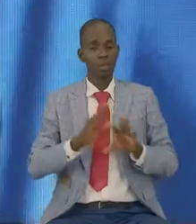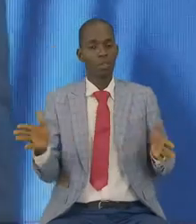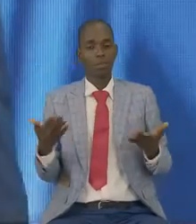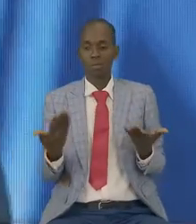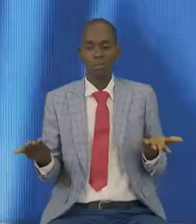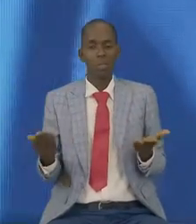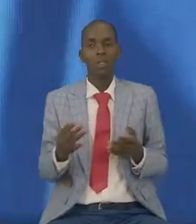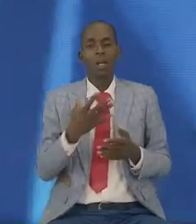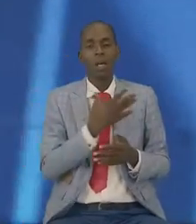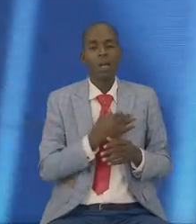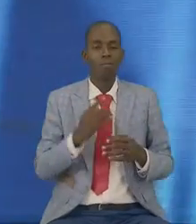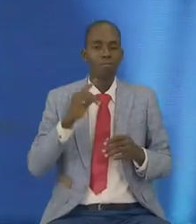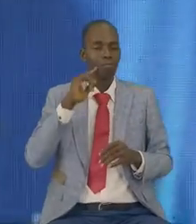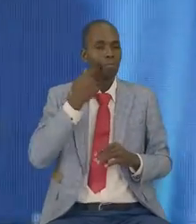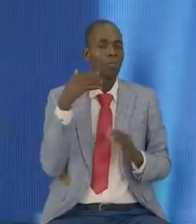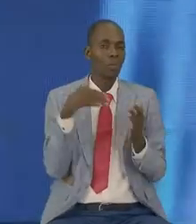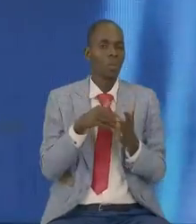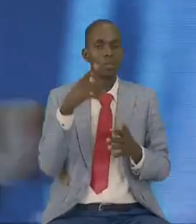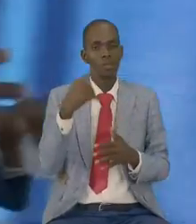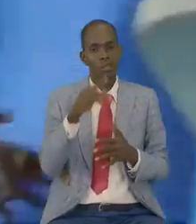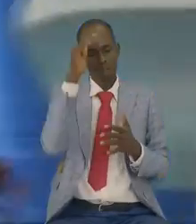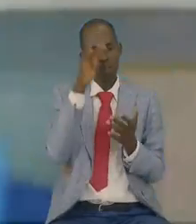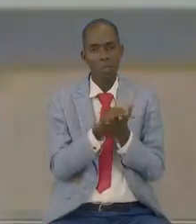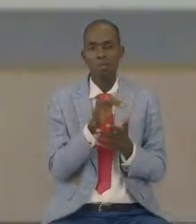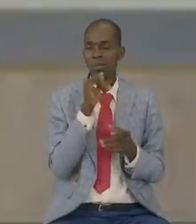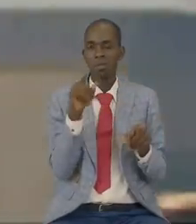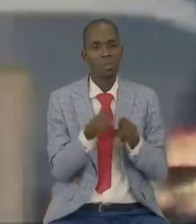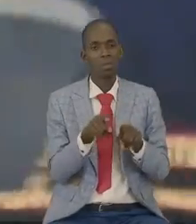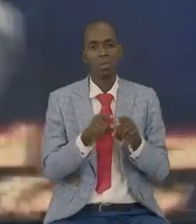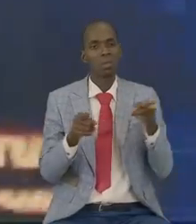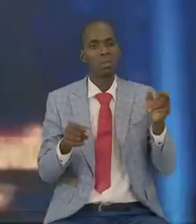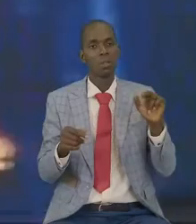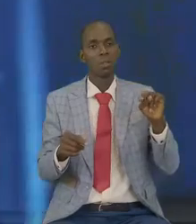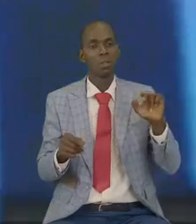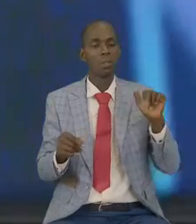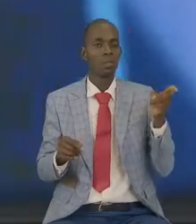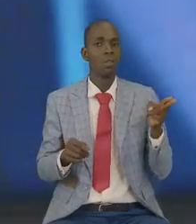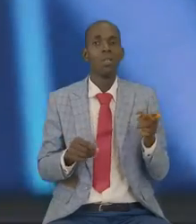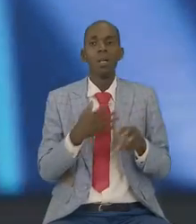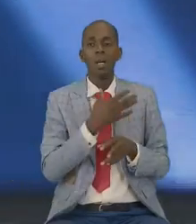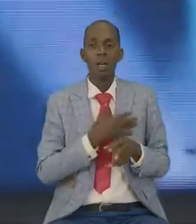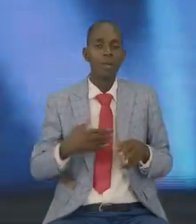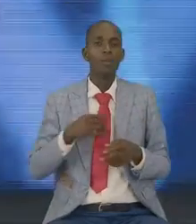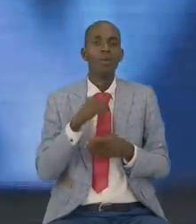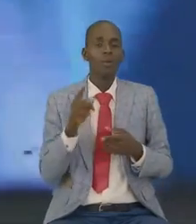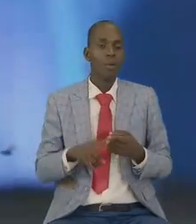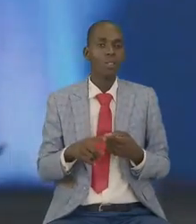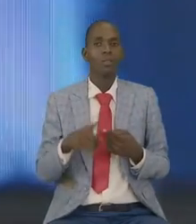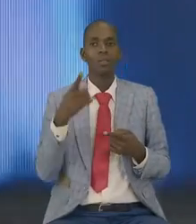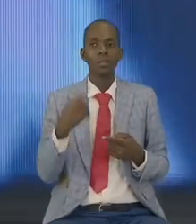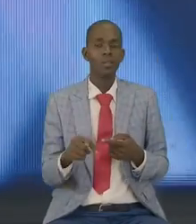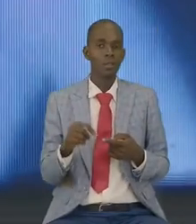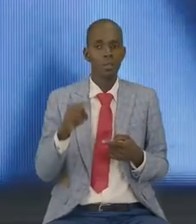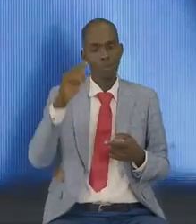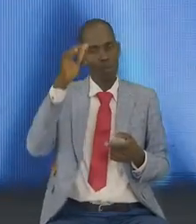the husband, not Anna. And then the husband that got what the Bible calls an